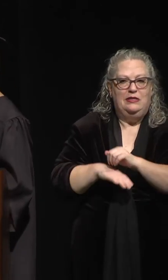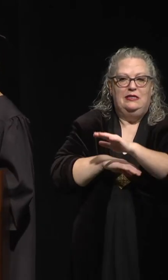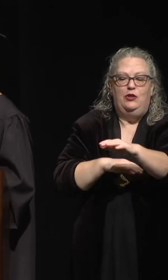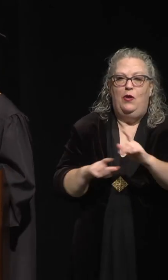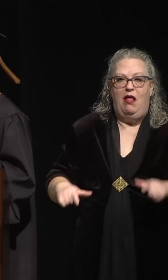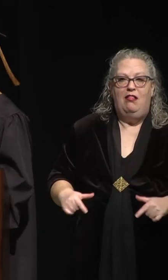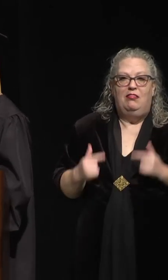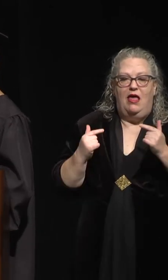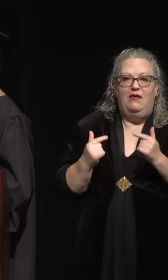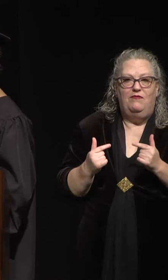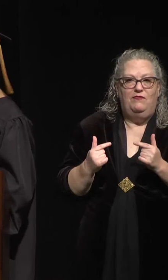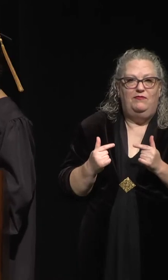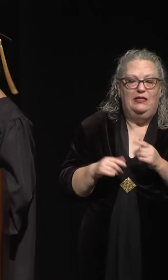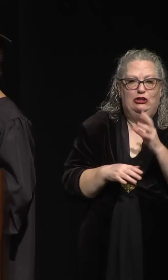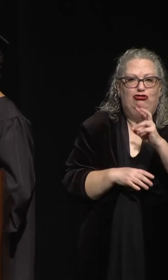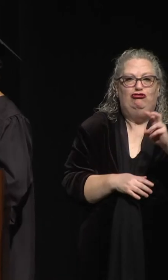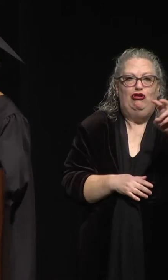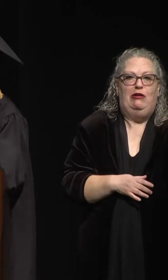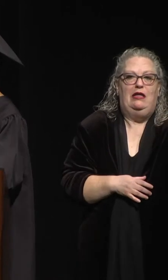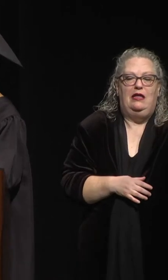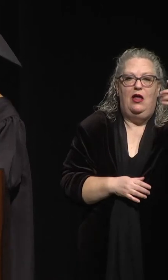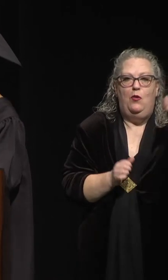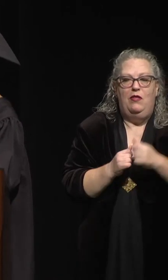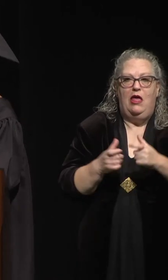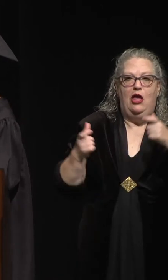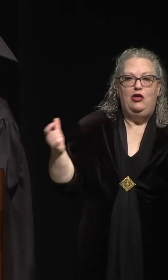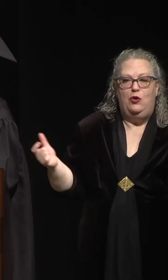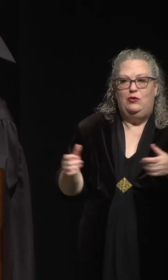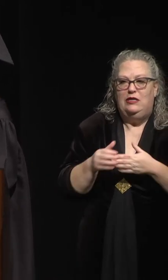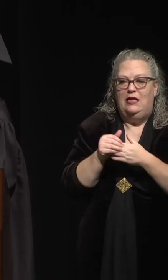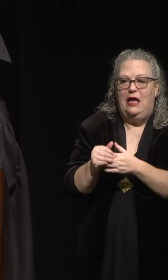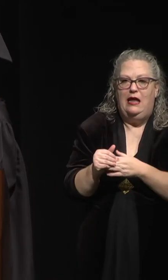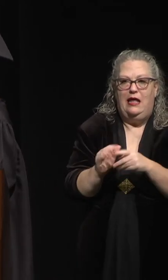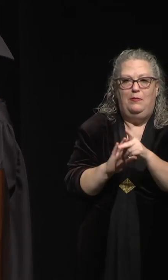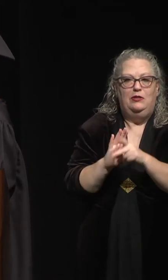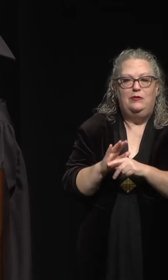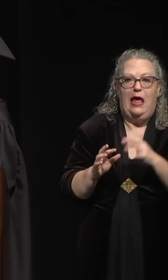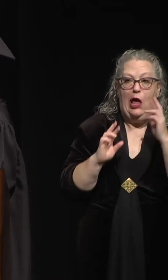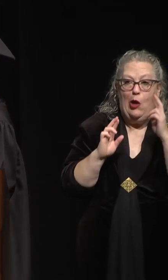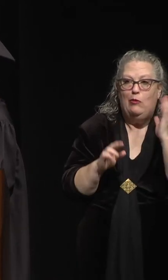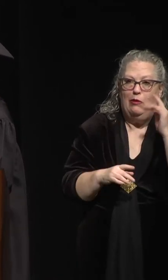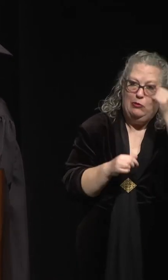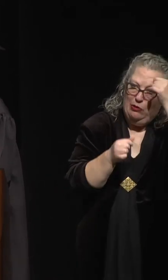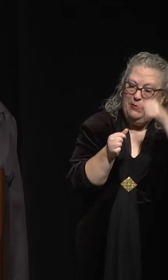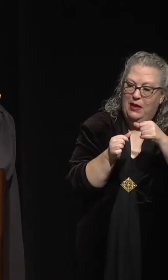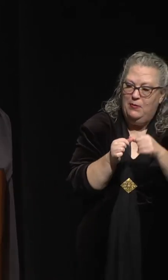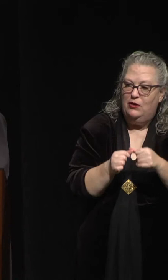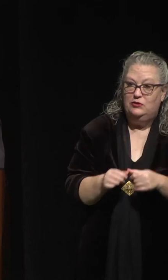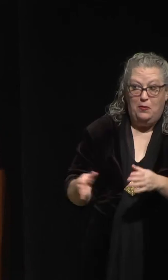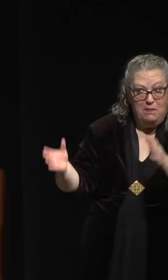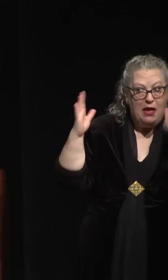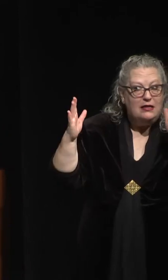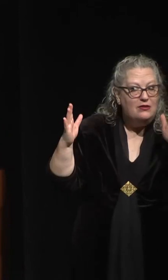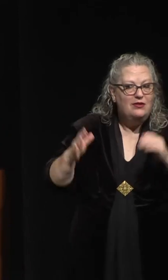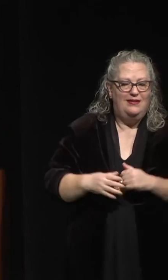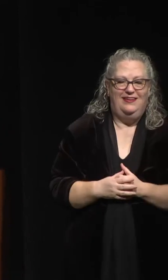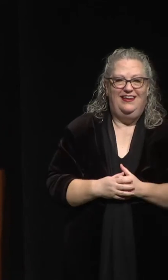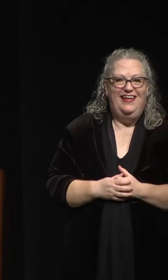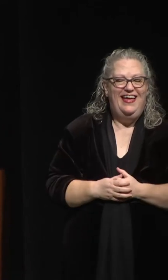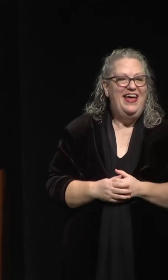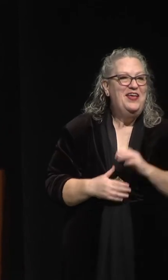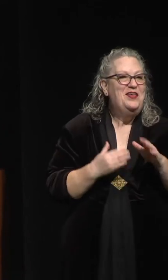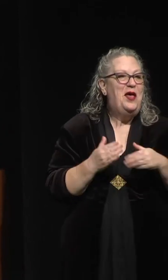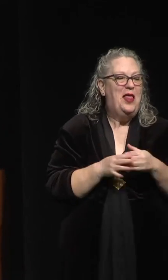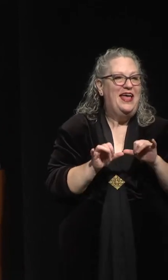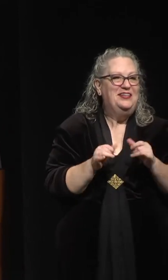a life, on your life journey with a few guiding principles that I hope you'll remember. So pay attention. You're